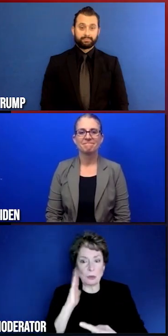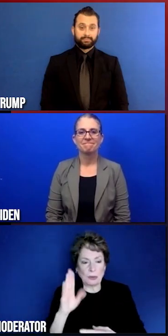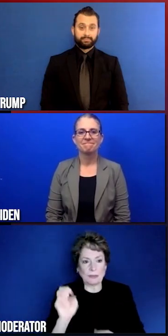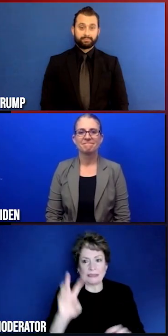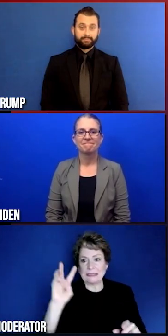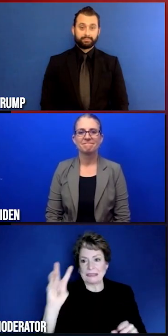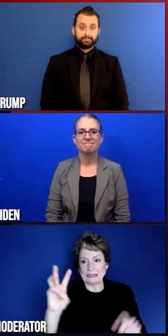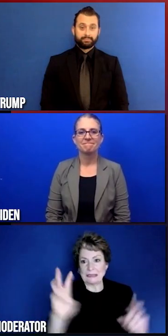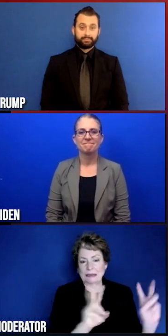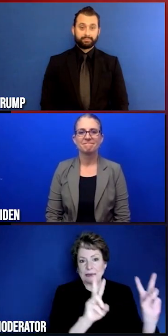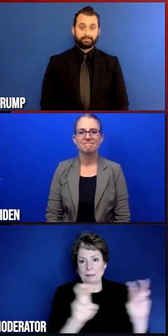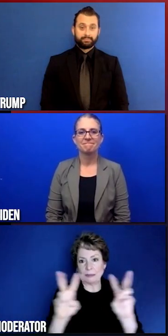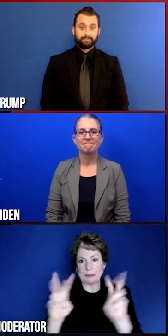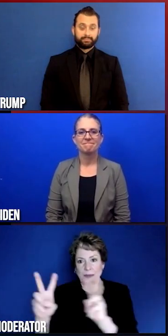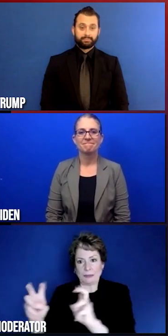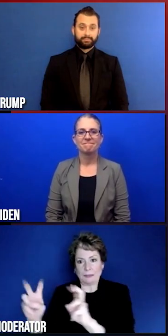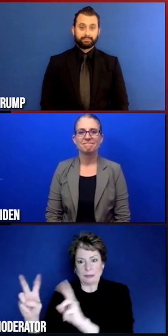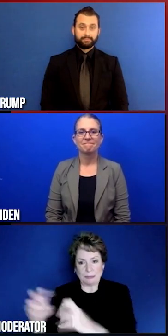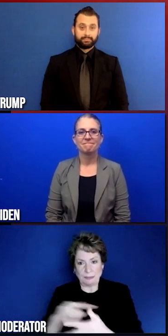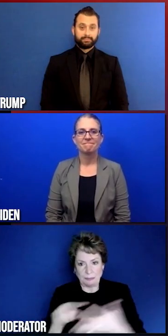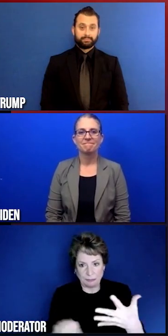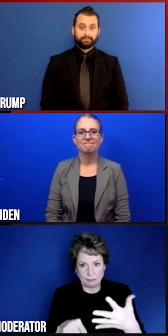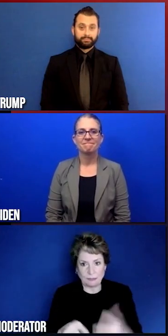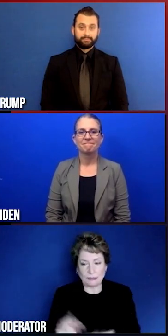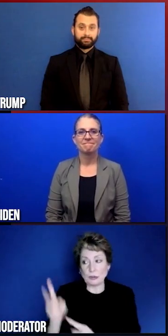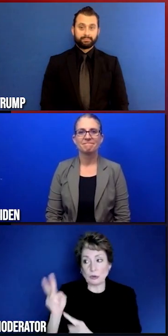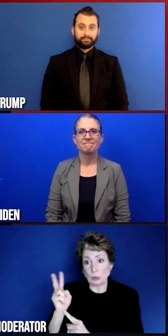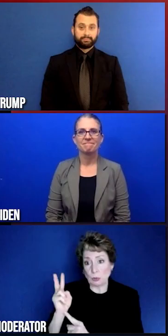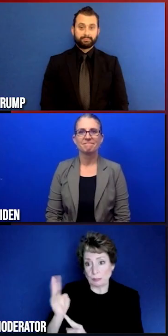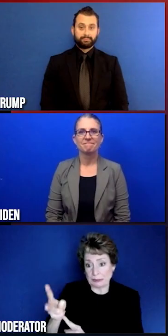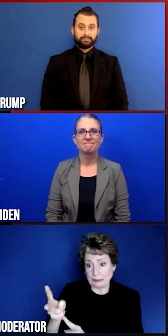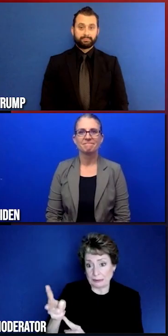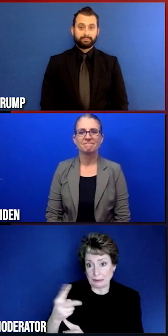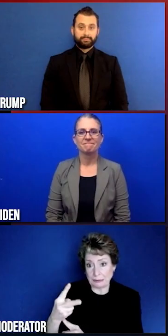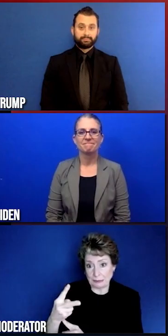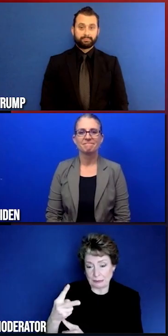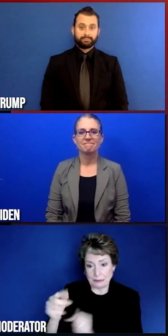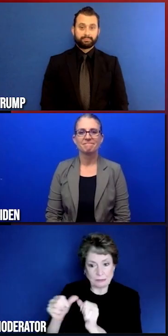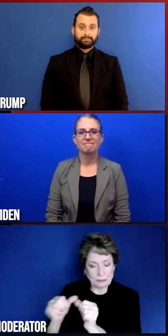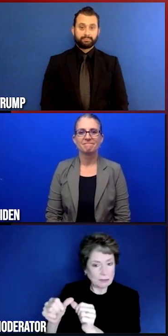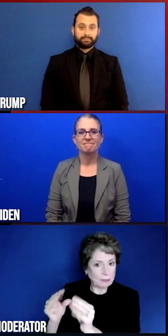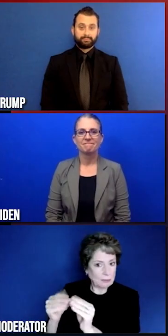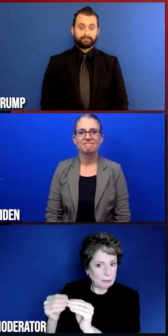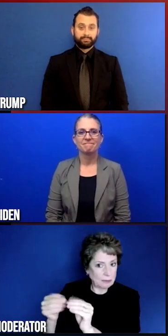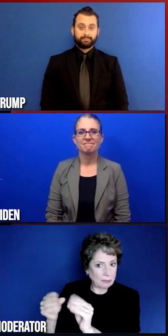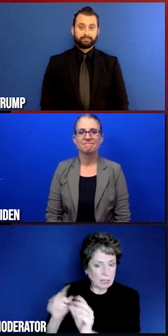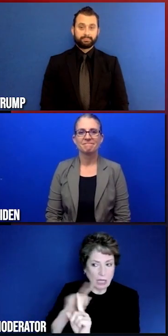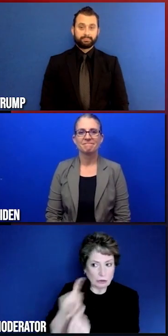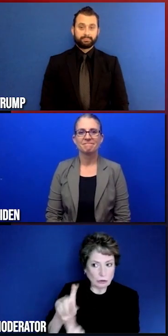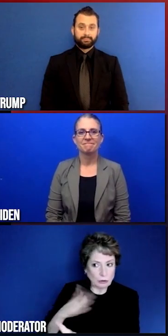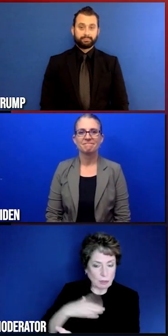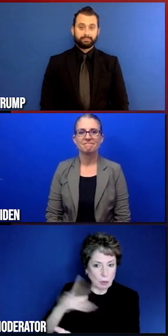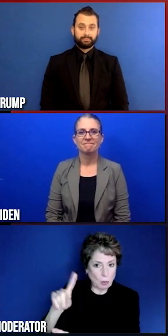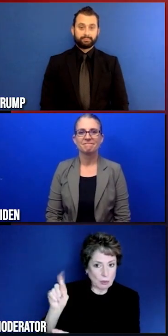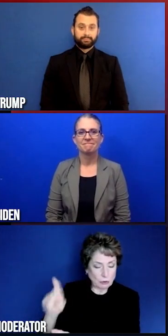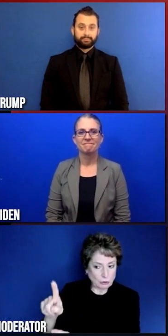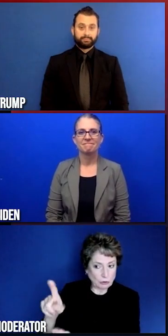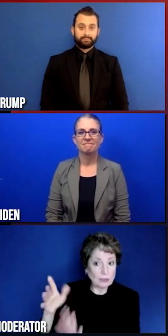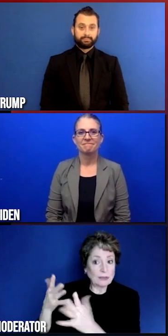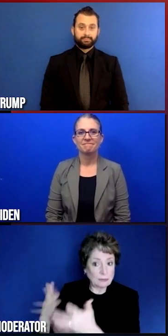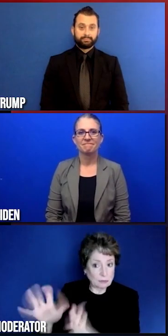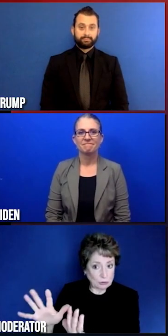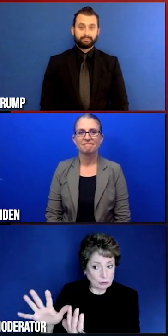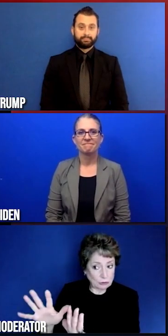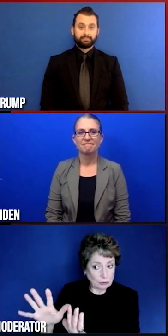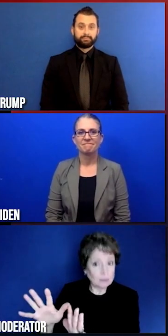each candidate will have 2 minutes uninterrupted to answer my first question. The Debate Commission will then turn on their microphone only when